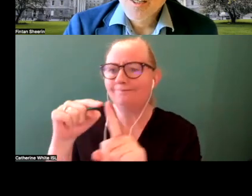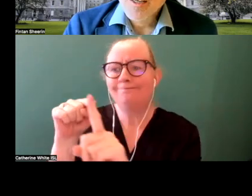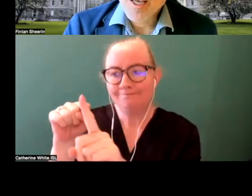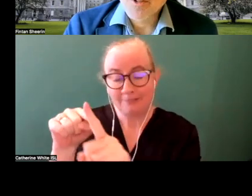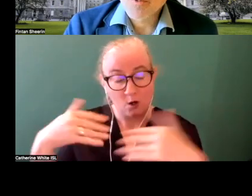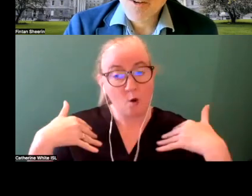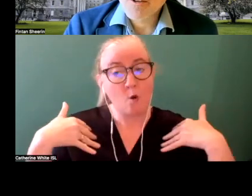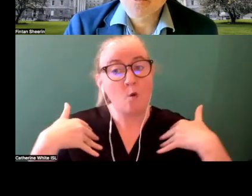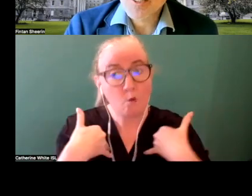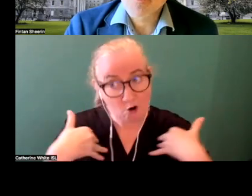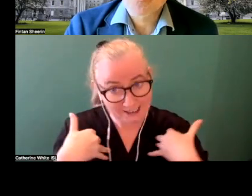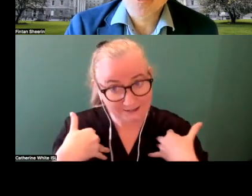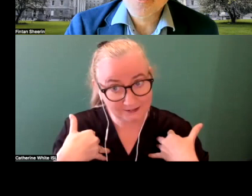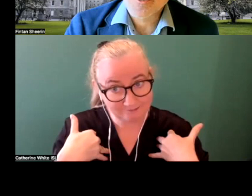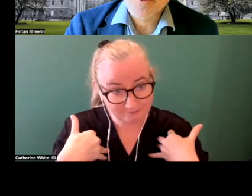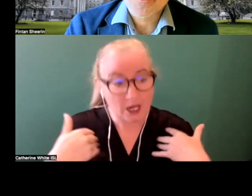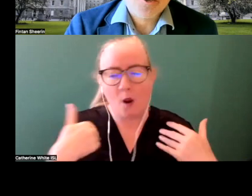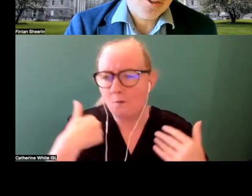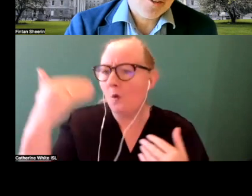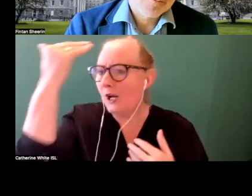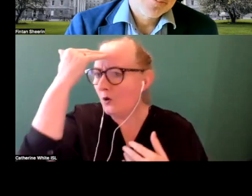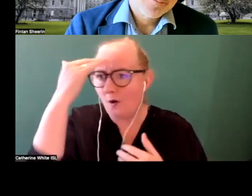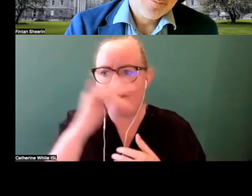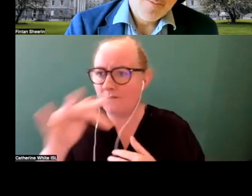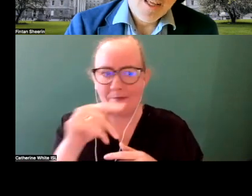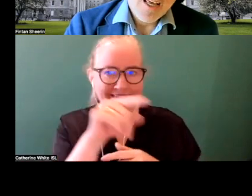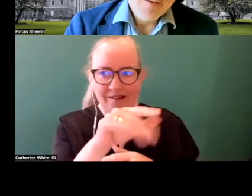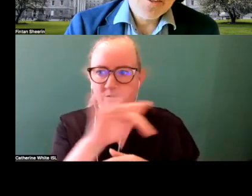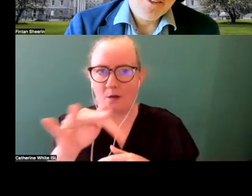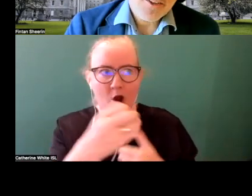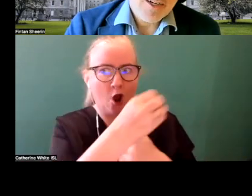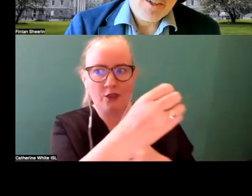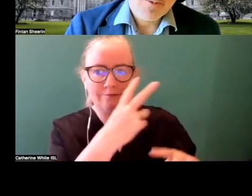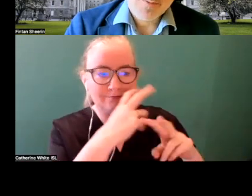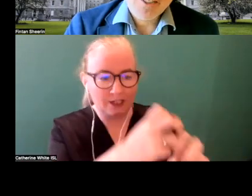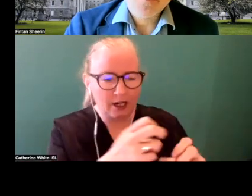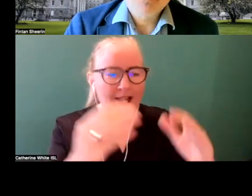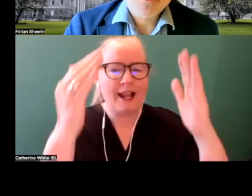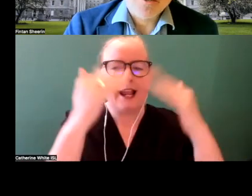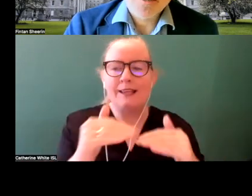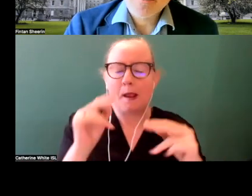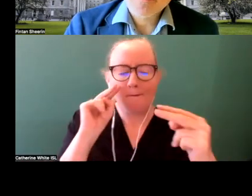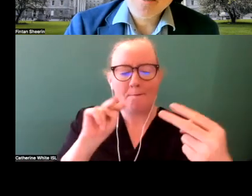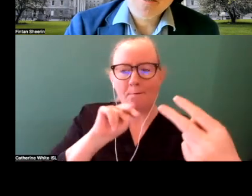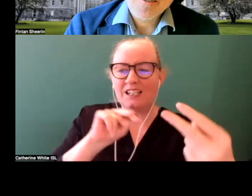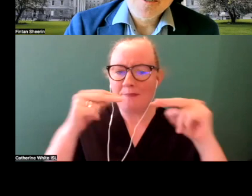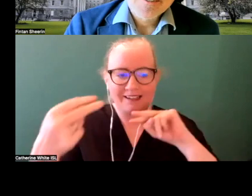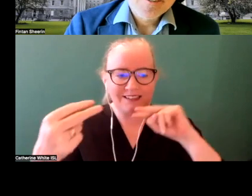worrying, but we've heard of this before in other studies. But this other area of perspectives and models,